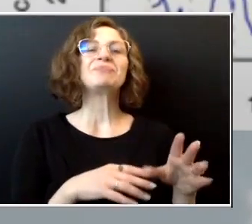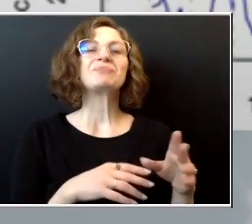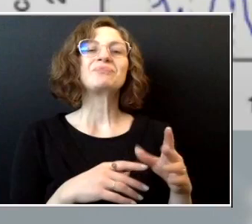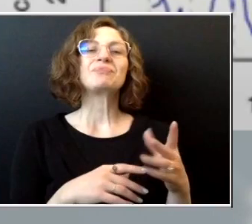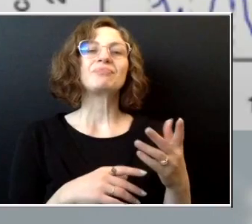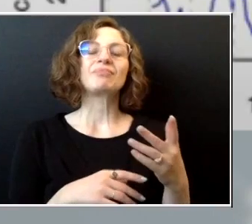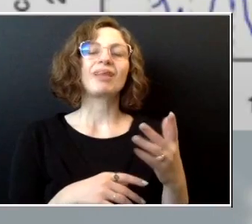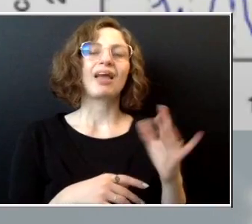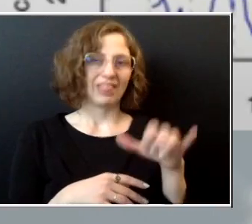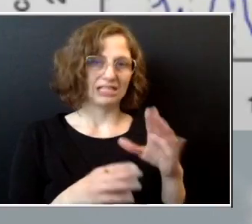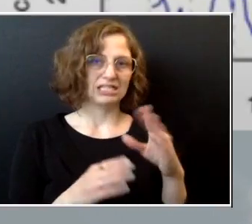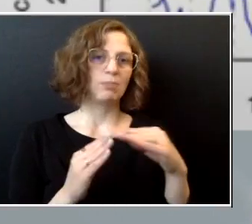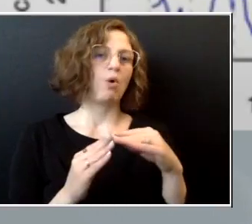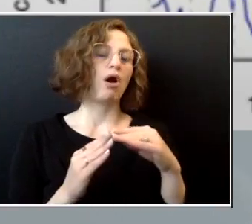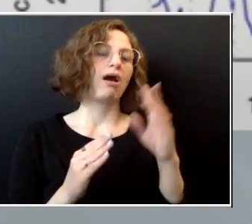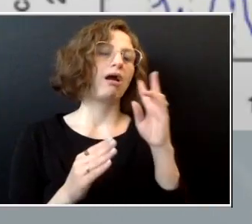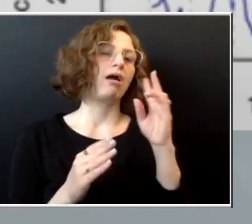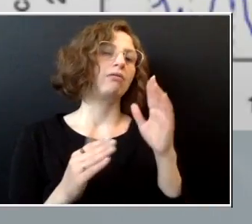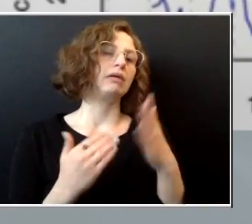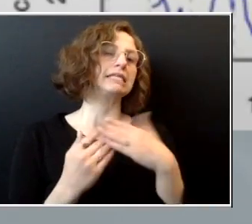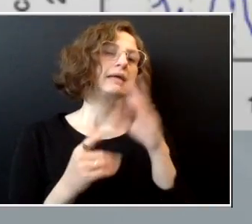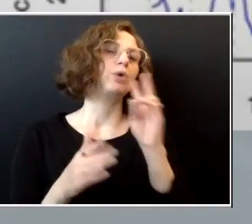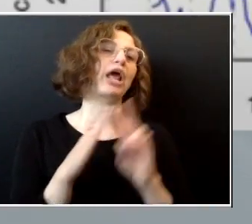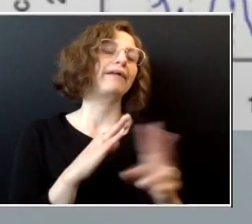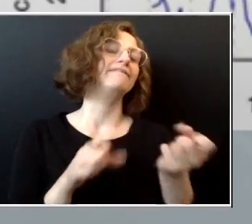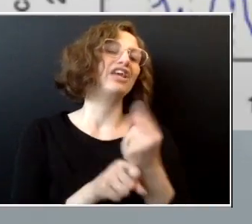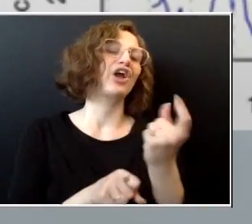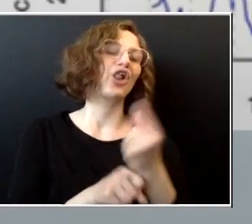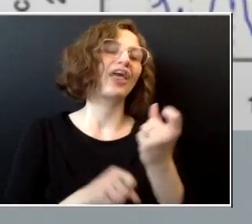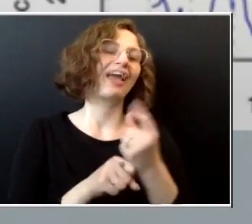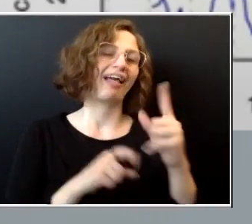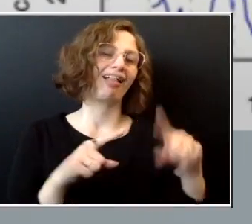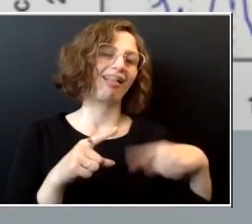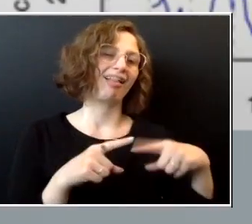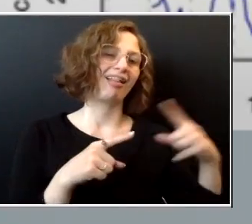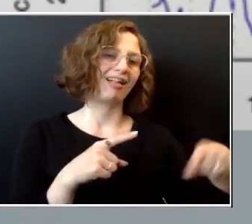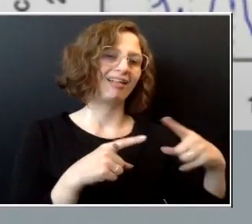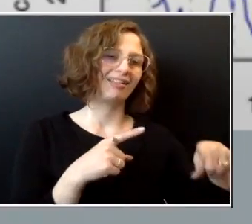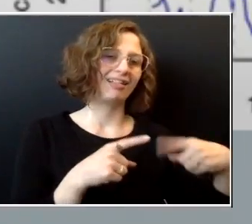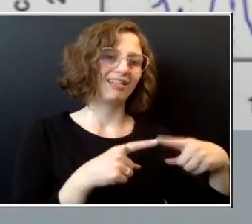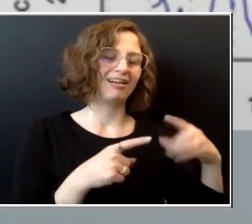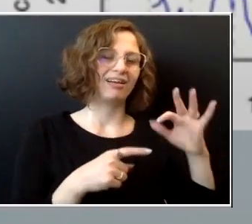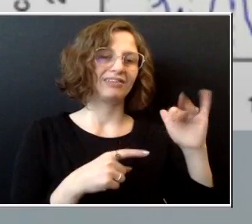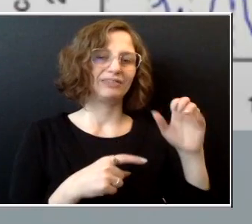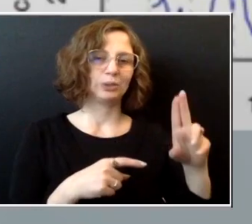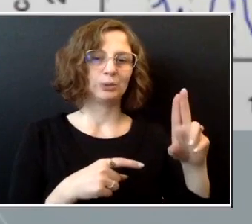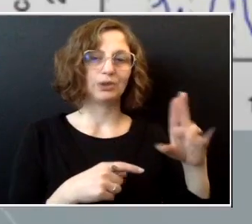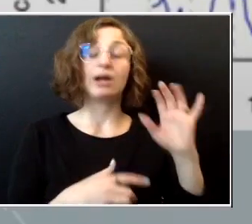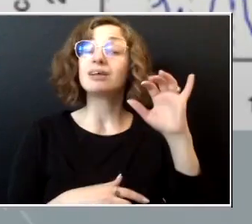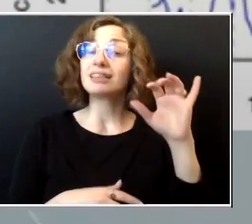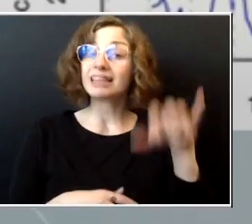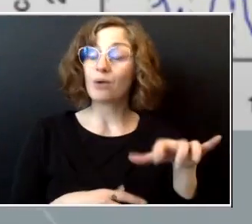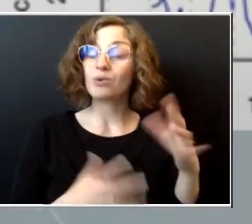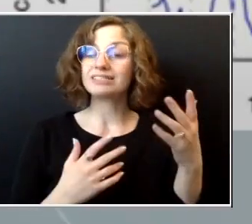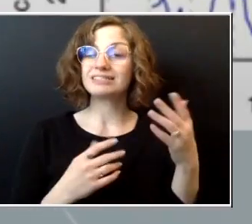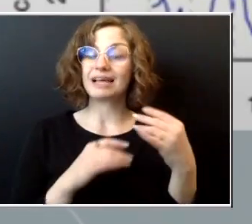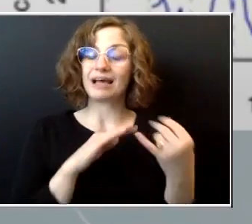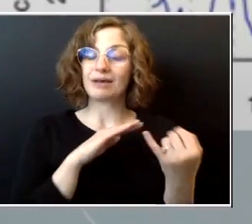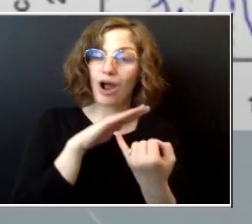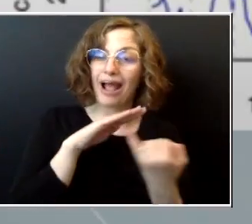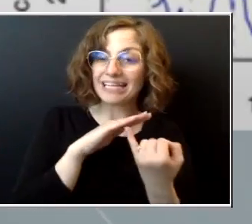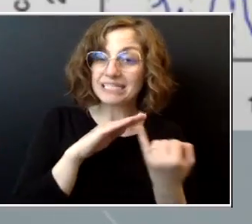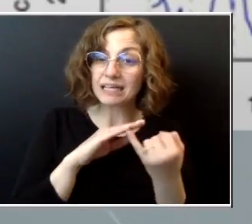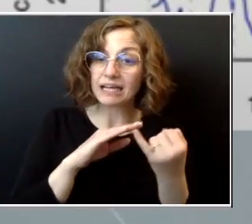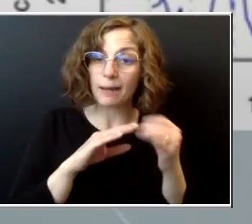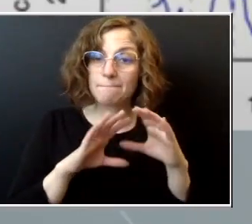that it was an isolated population that built up immunity and took a long time to get to the level where they would get infected